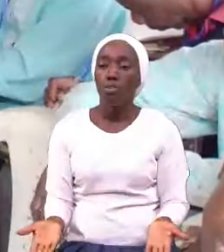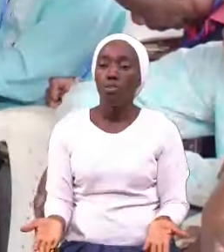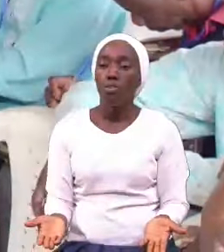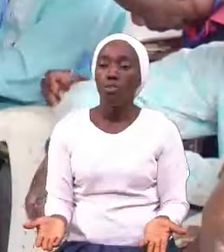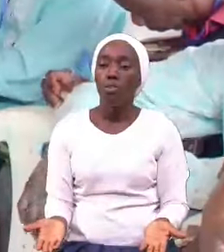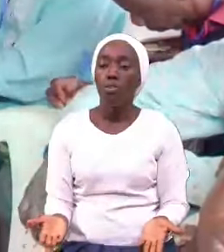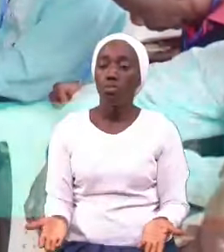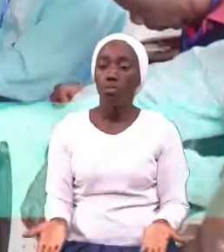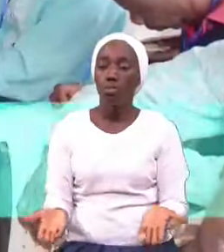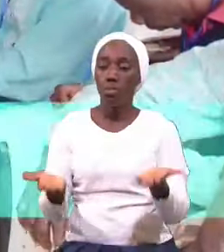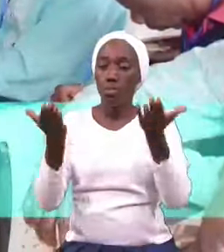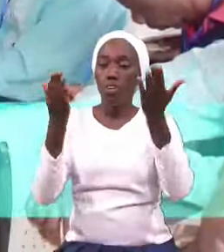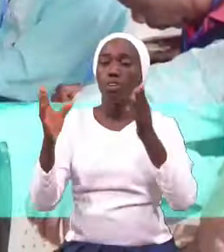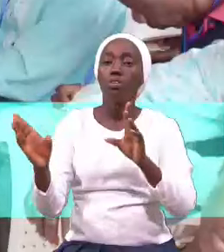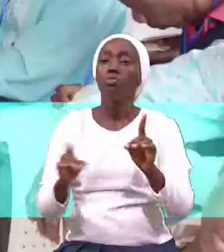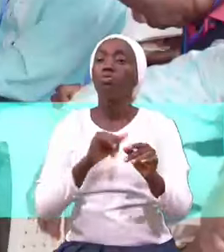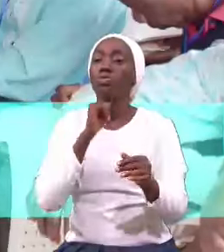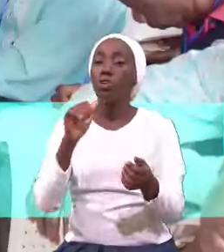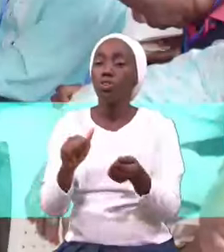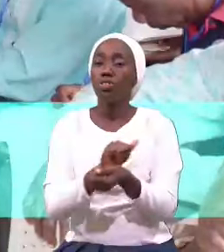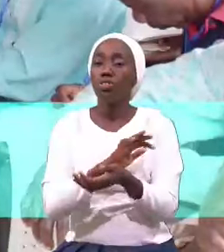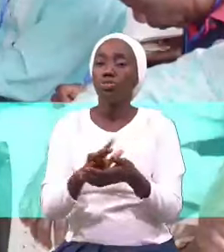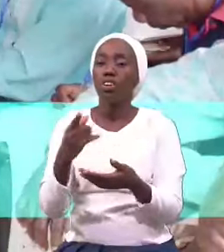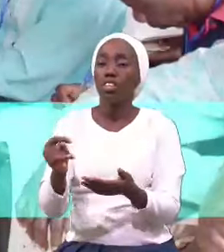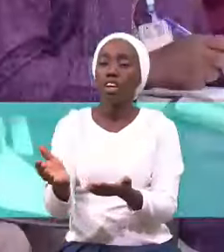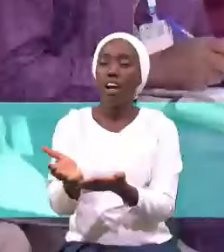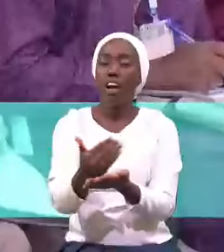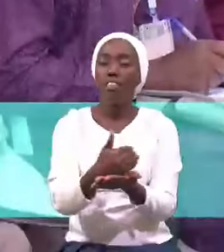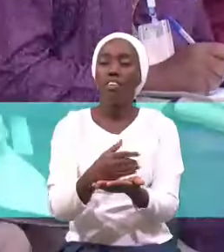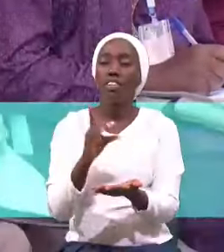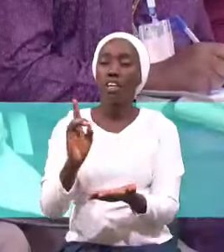ruin the harvested souls.